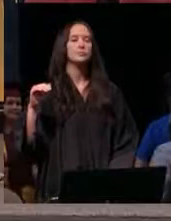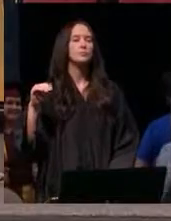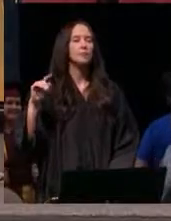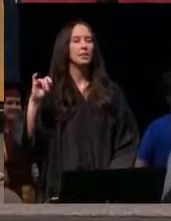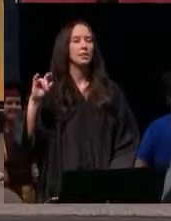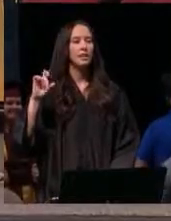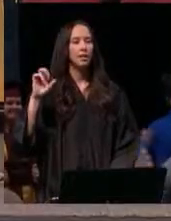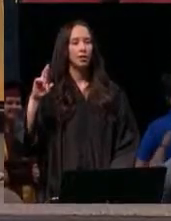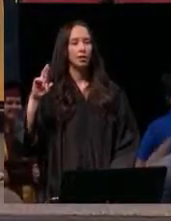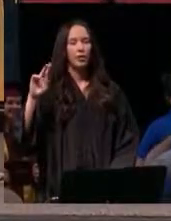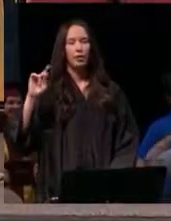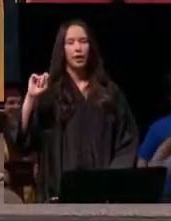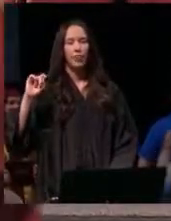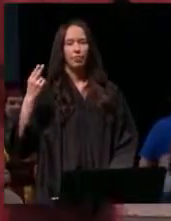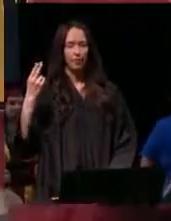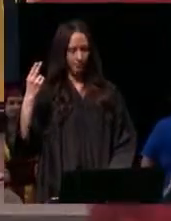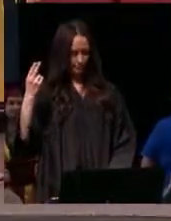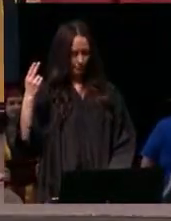Tyler Kath.